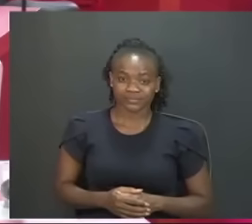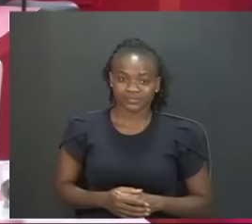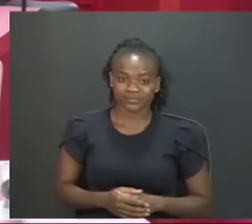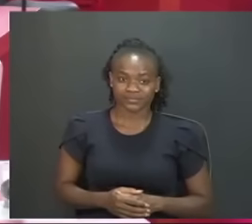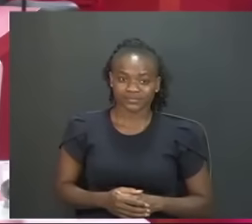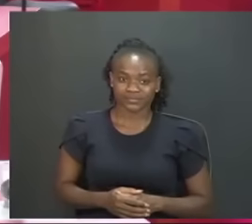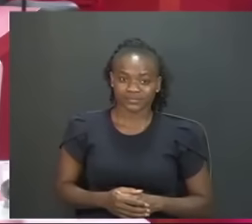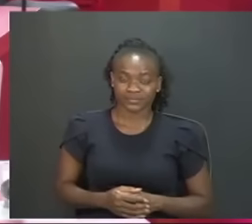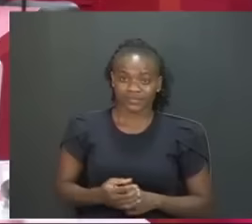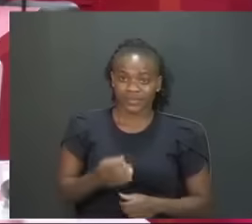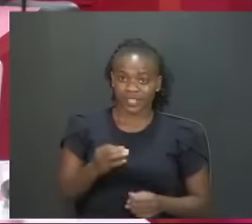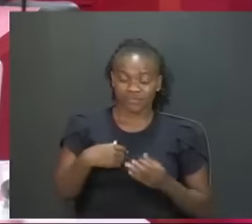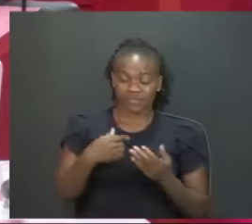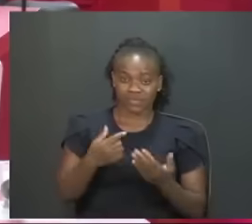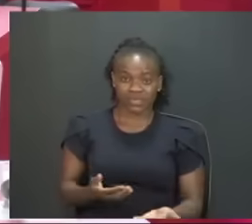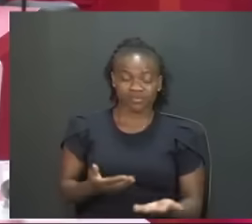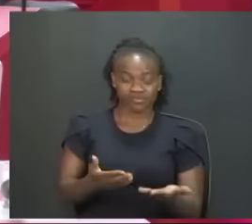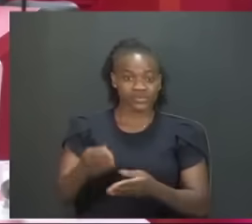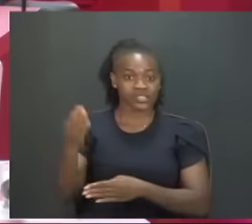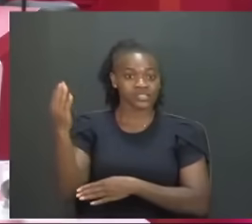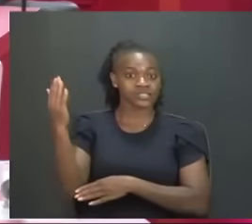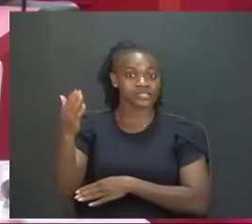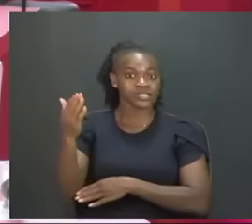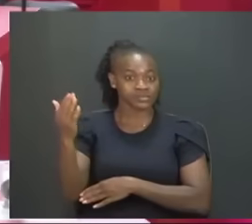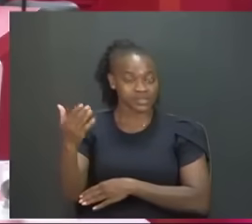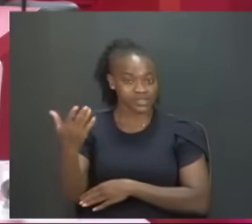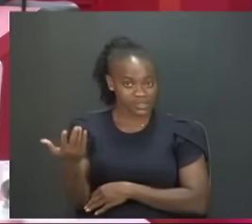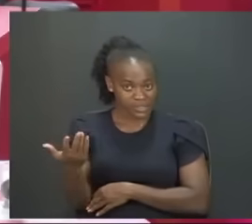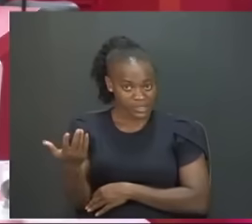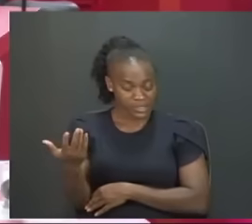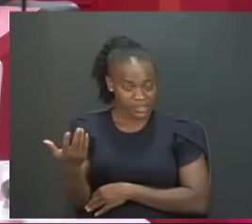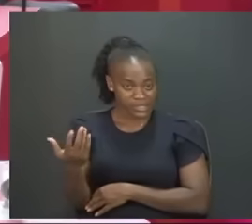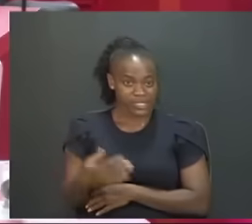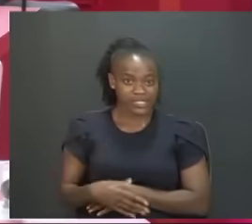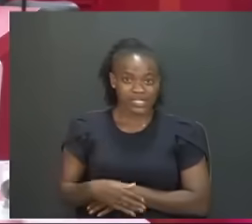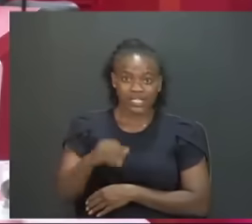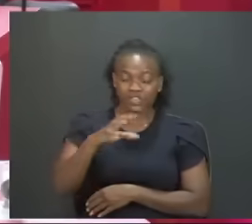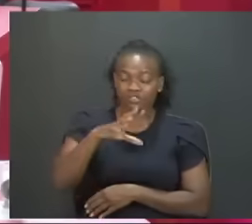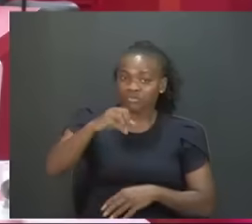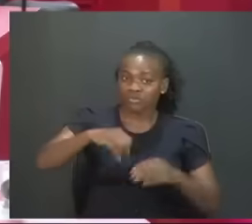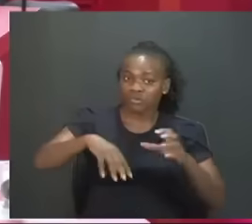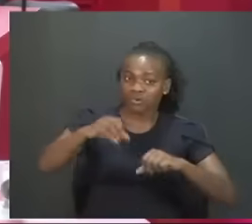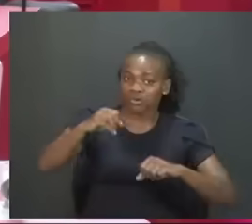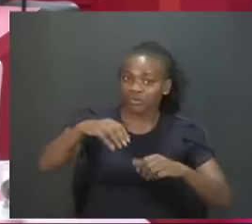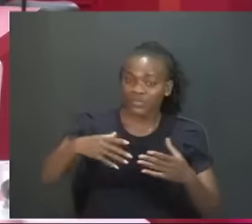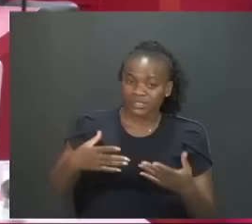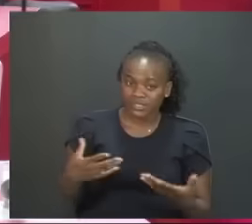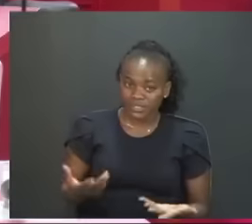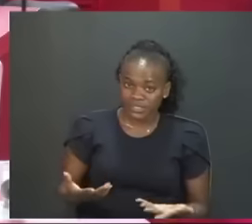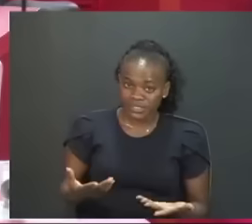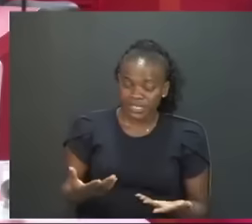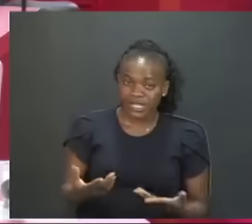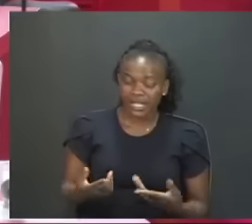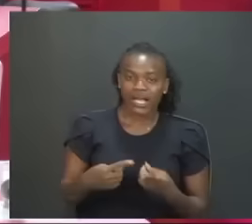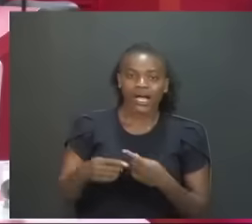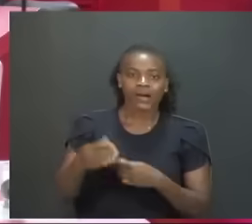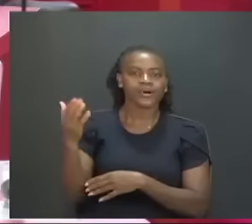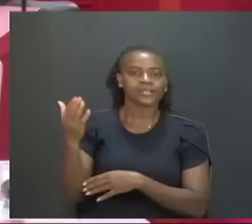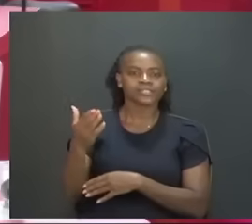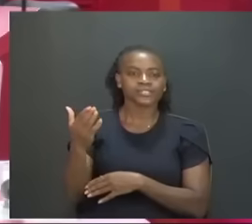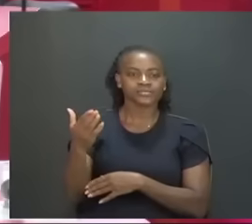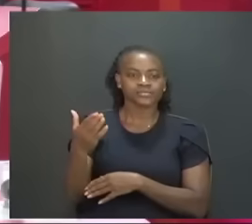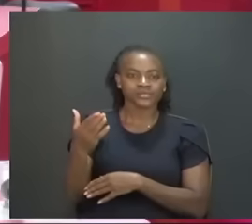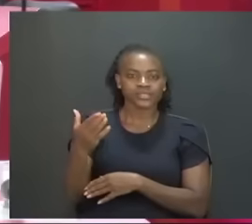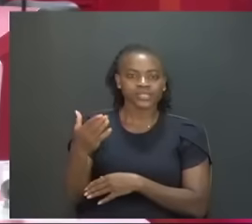if I present the statement and then in your commentary on the statement, there